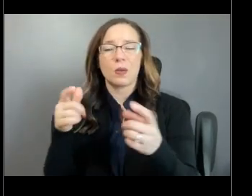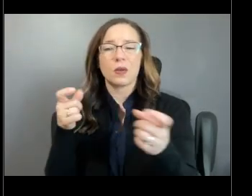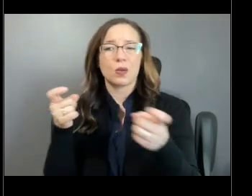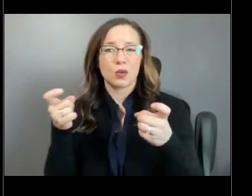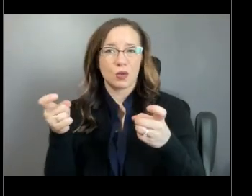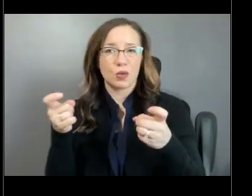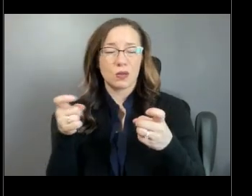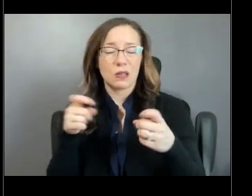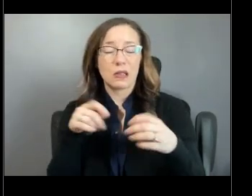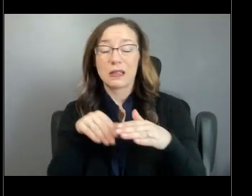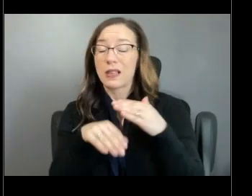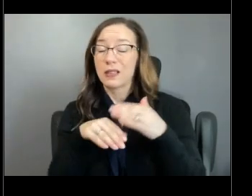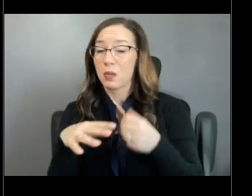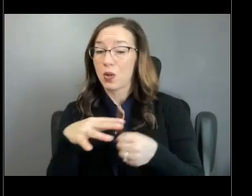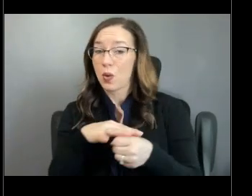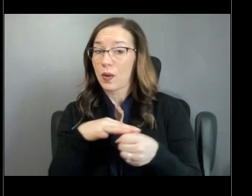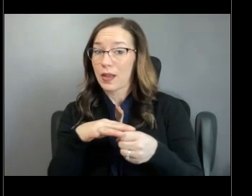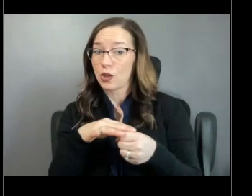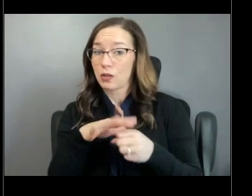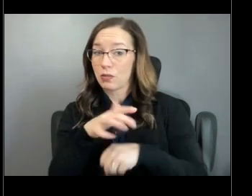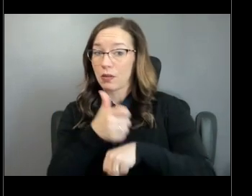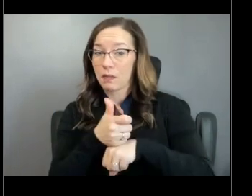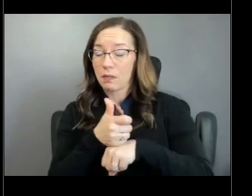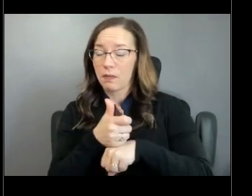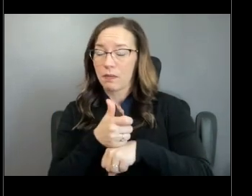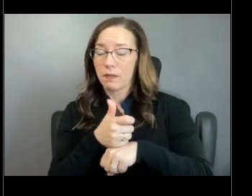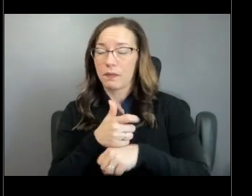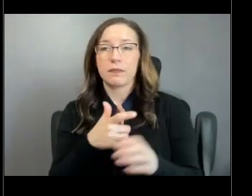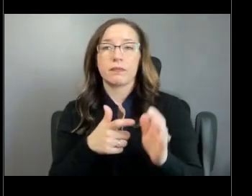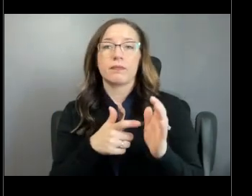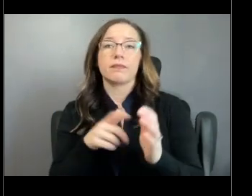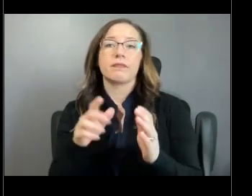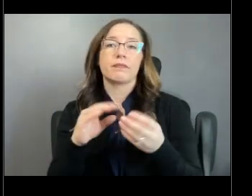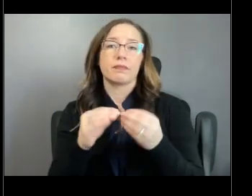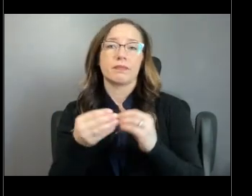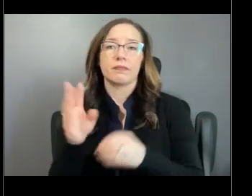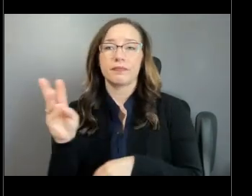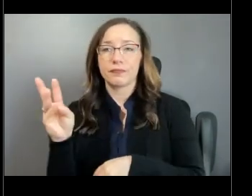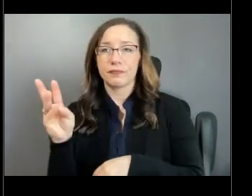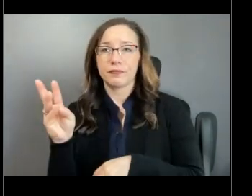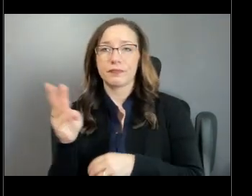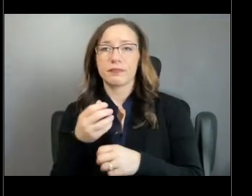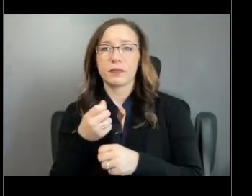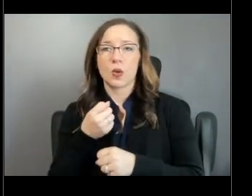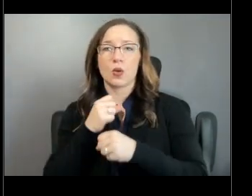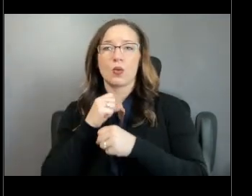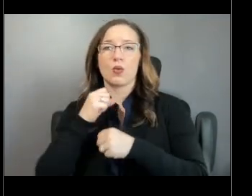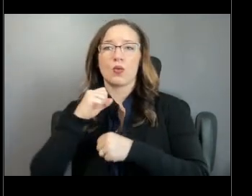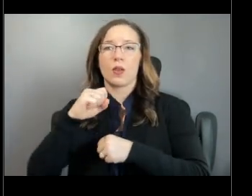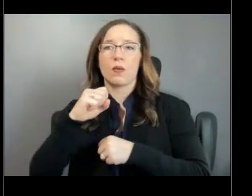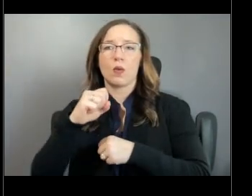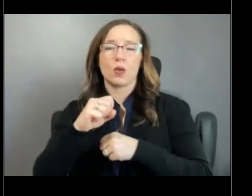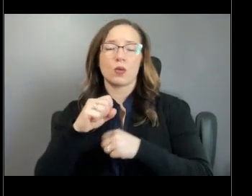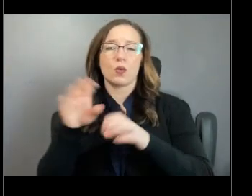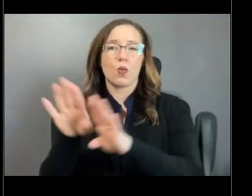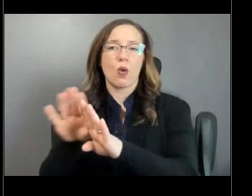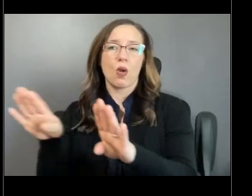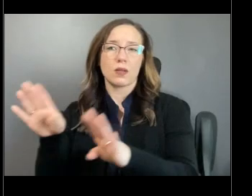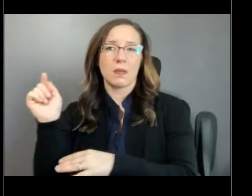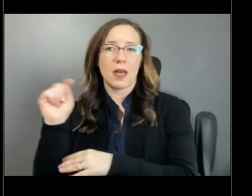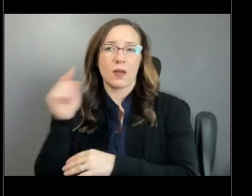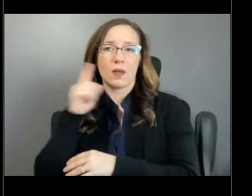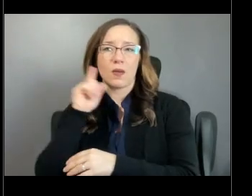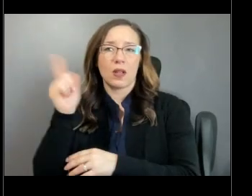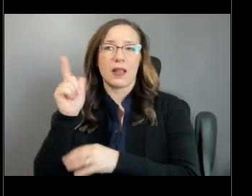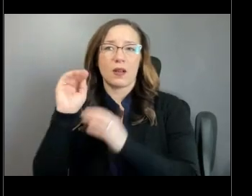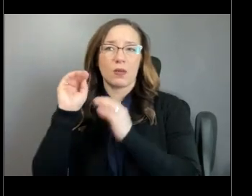accessible locations. Requirement 6, reinforced walls in bathrooms for later